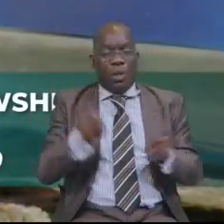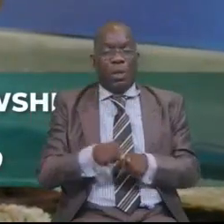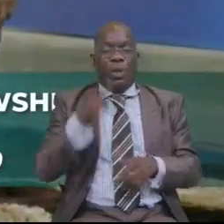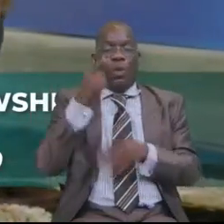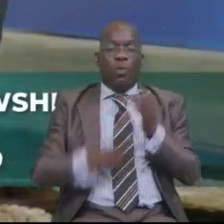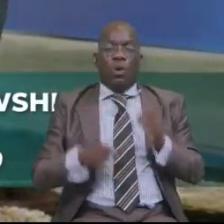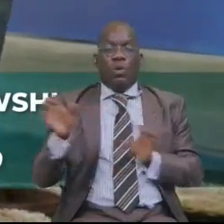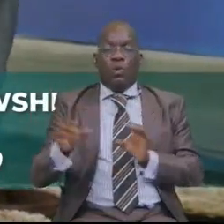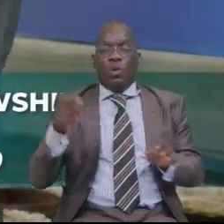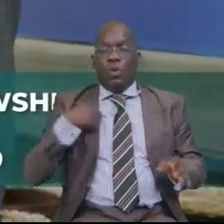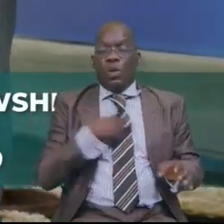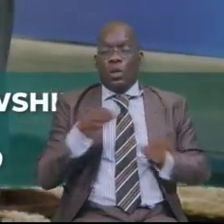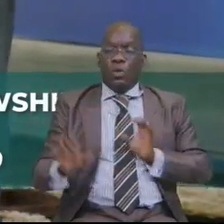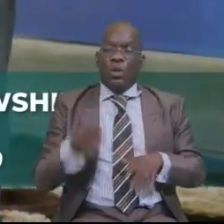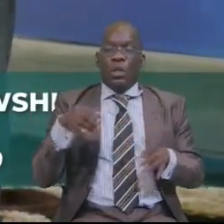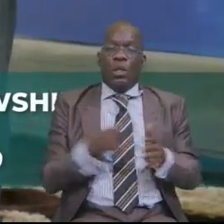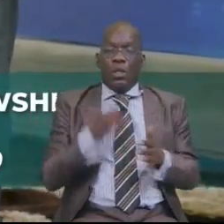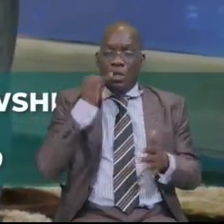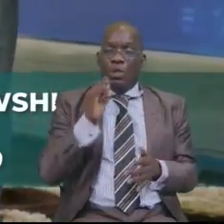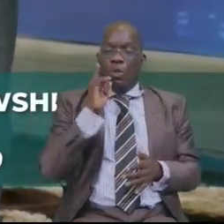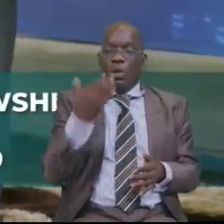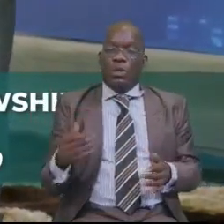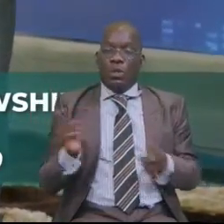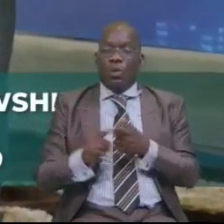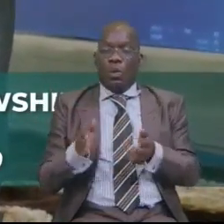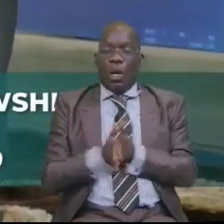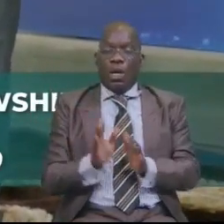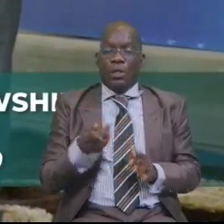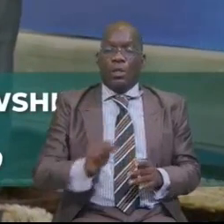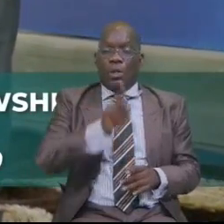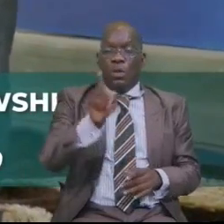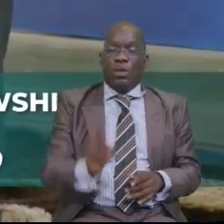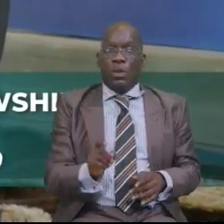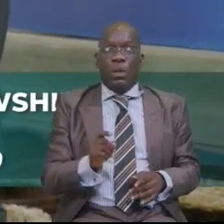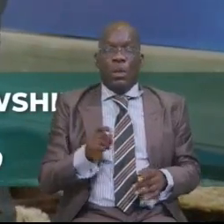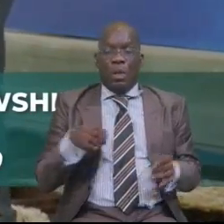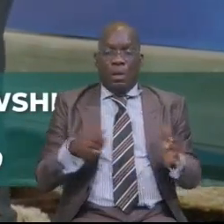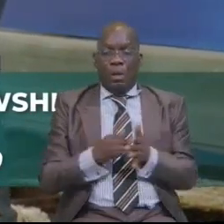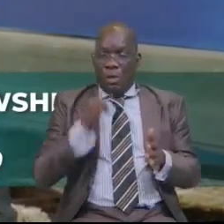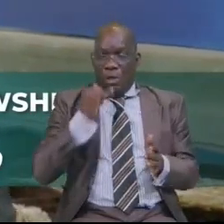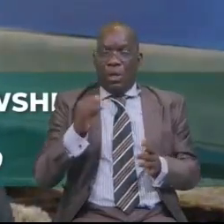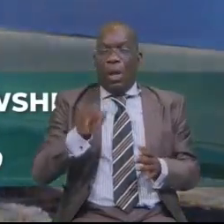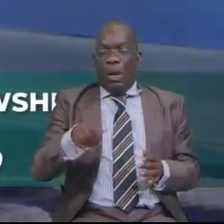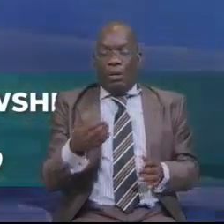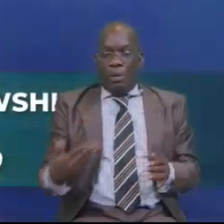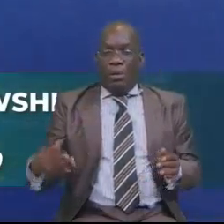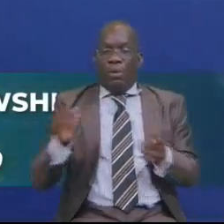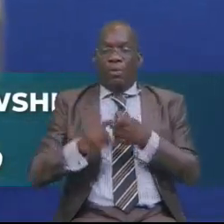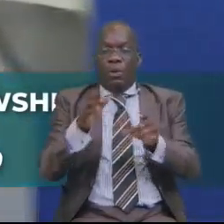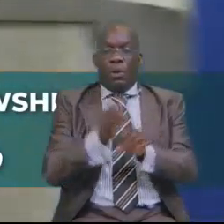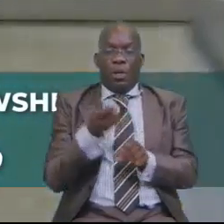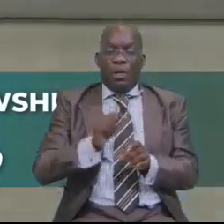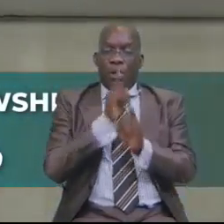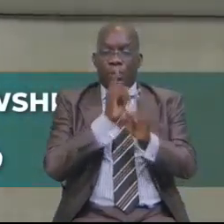thing to ask the question. It's another thing when you have the answer to walk by the answer. Look at that man.